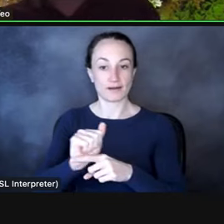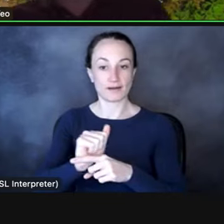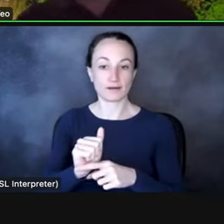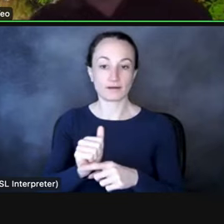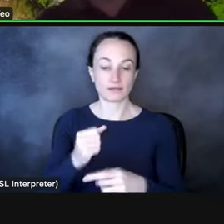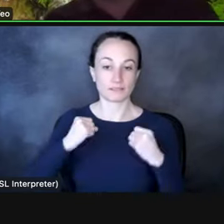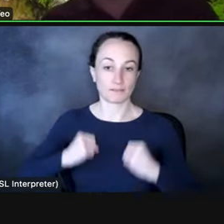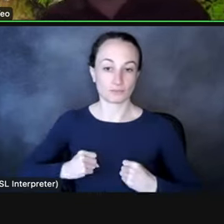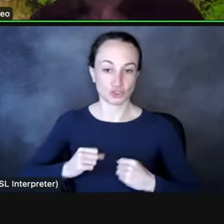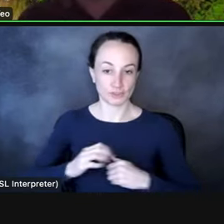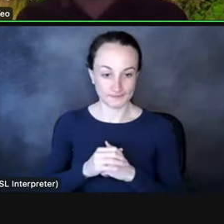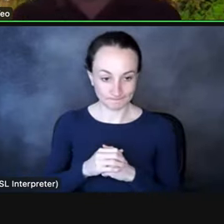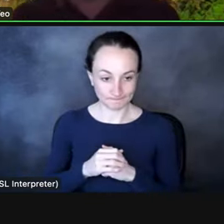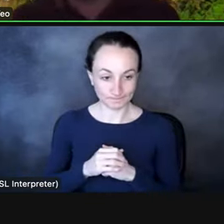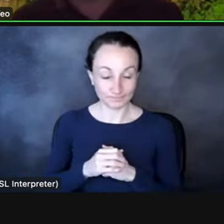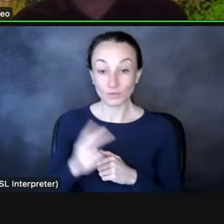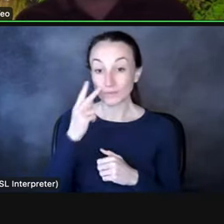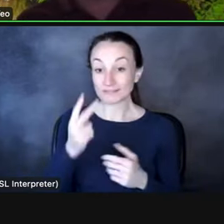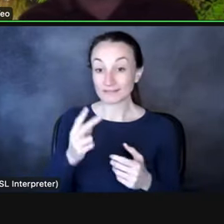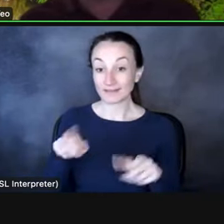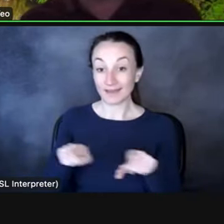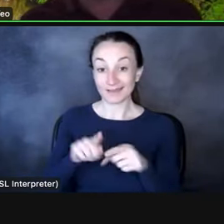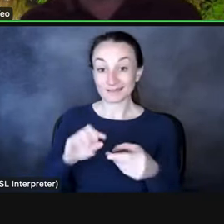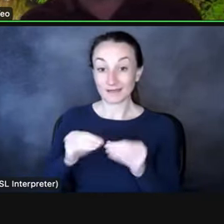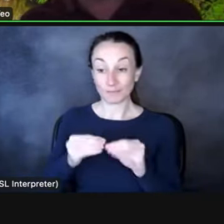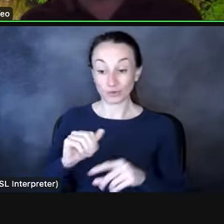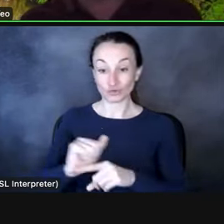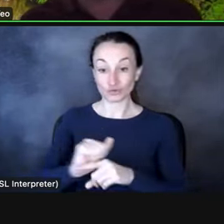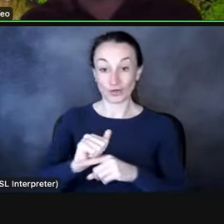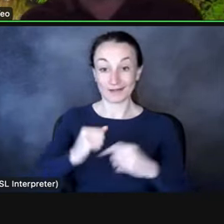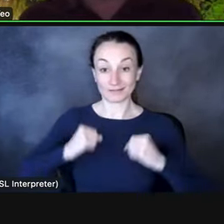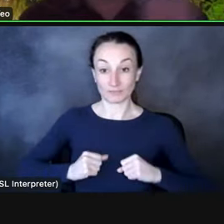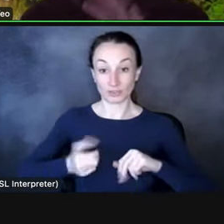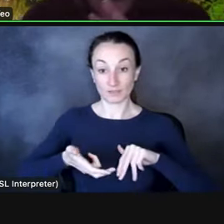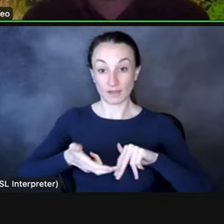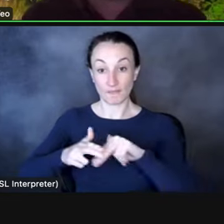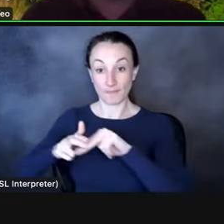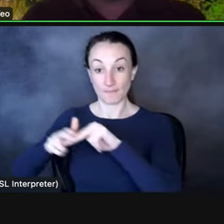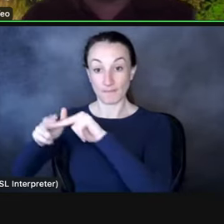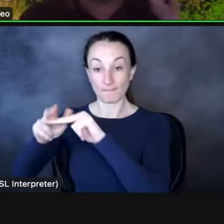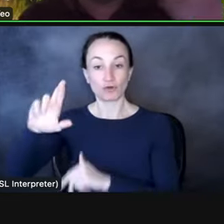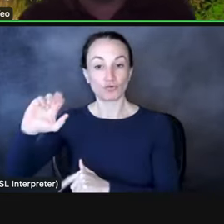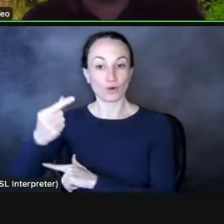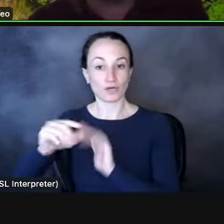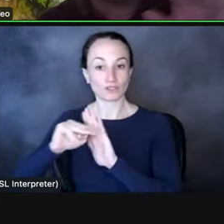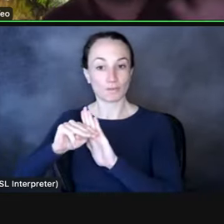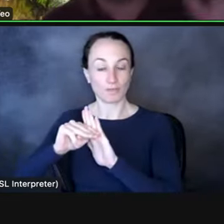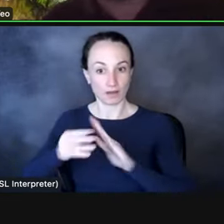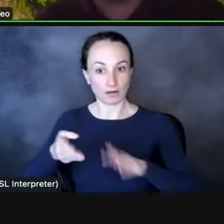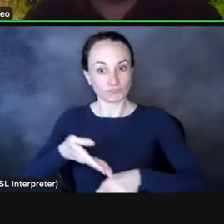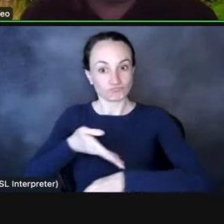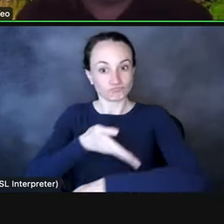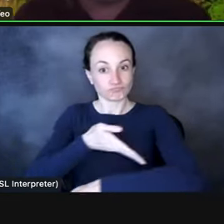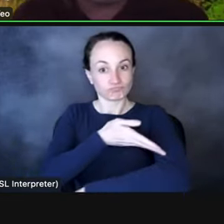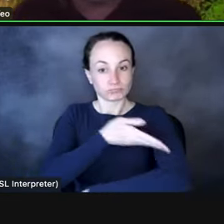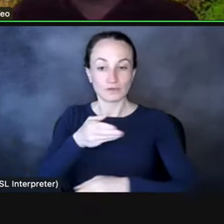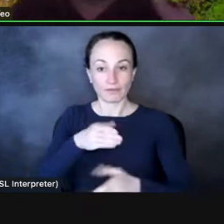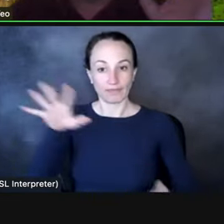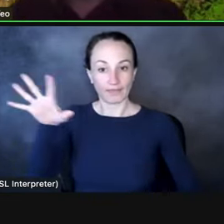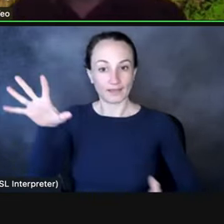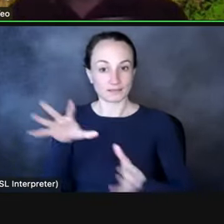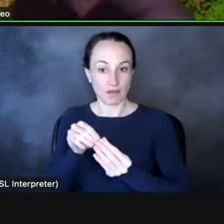We see that as the number of training subjects increases, all regression model keeps improving. There's some bit of variation across the